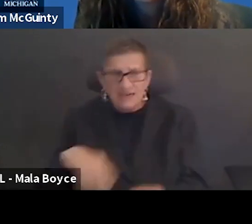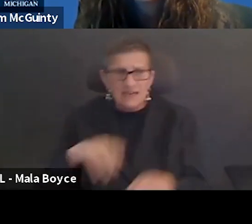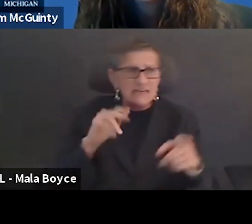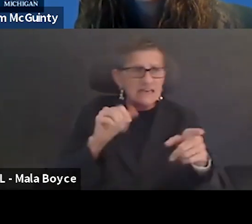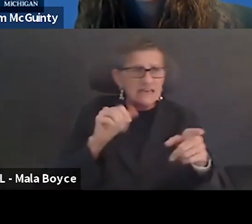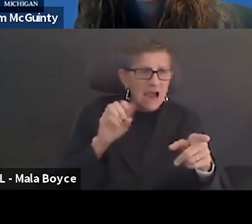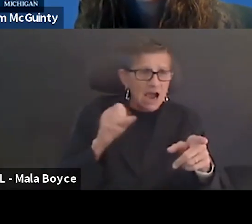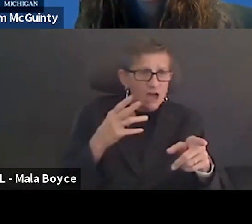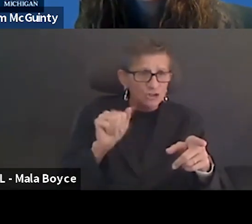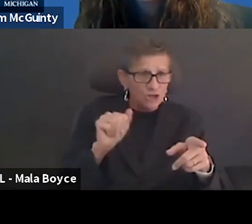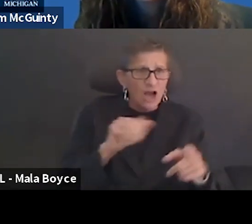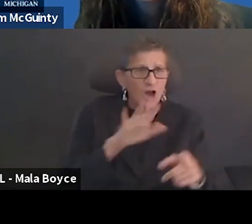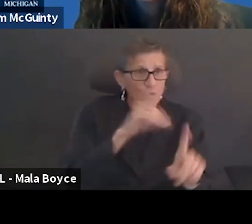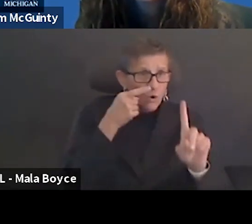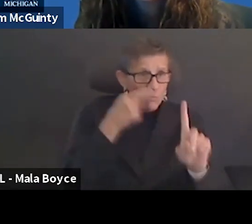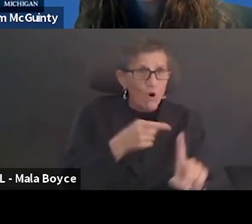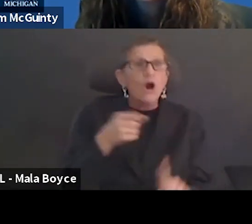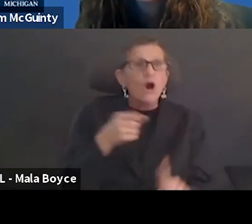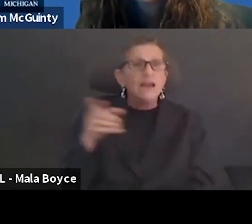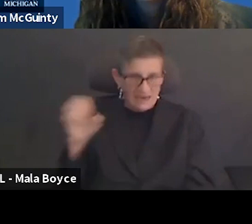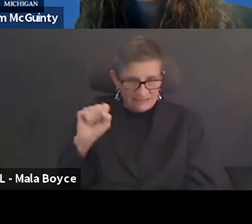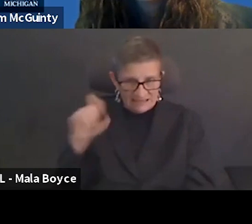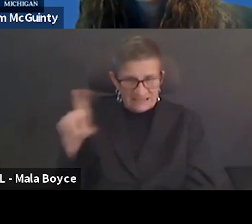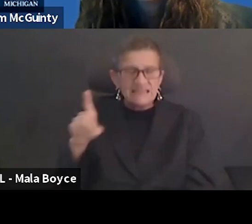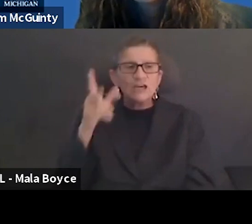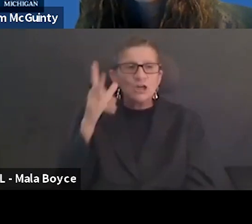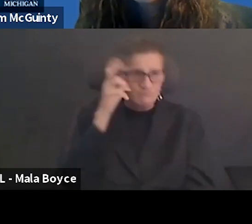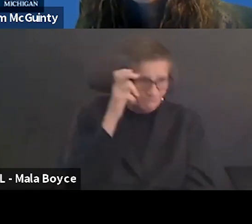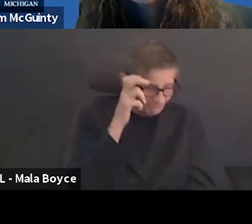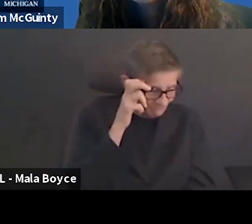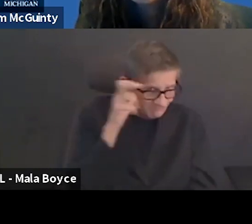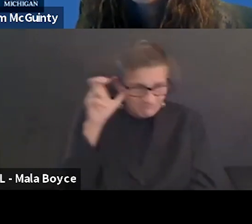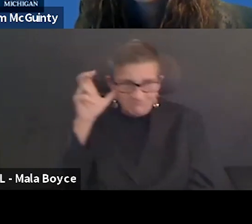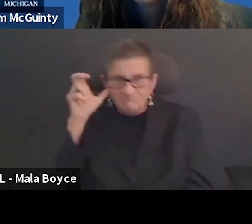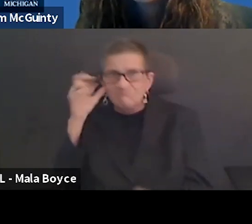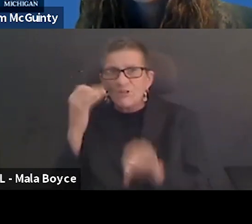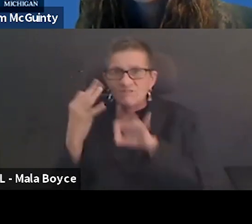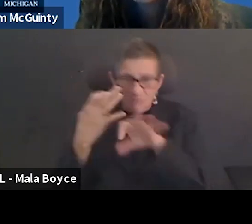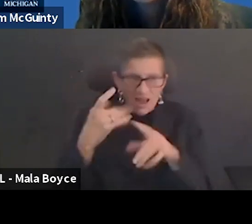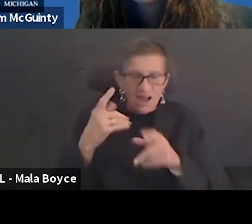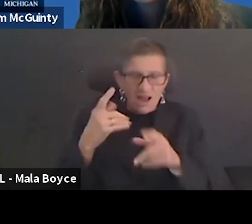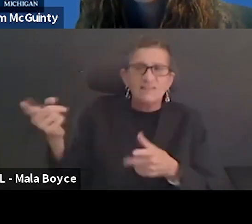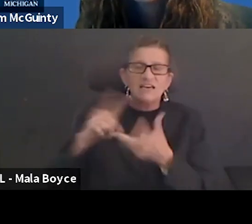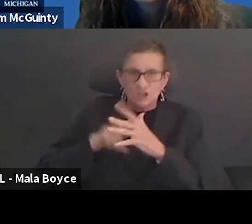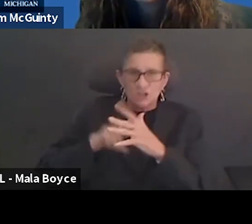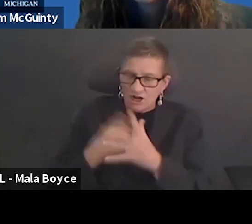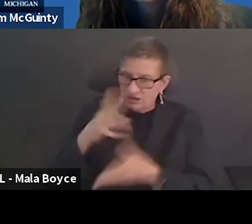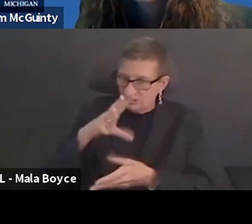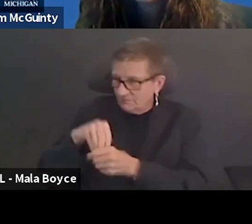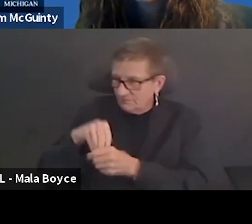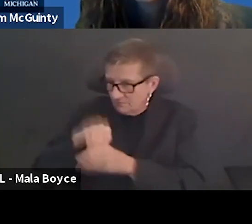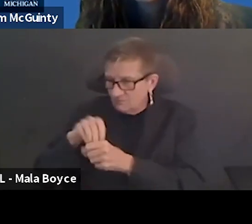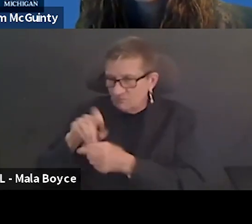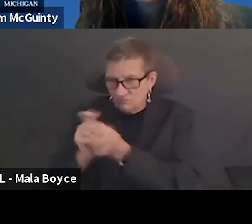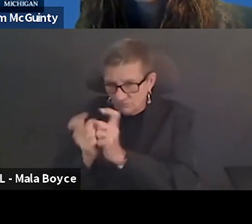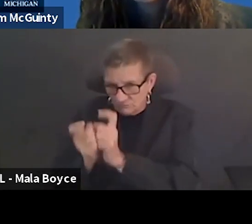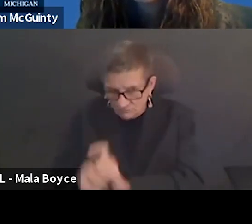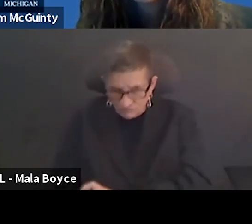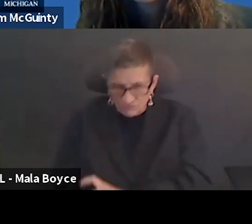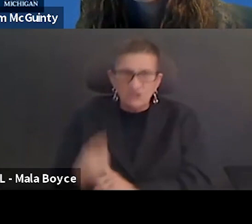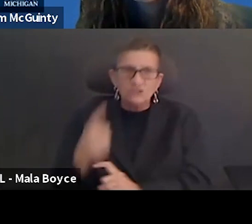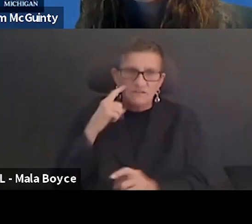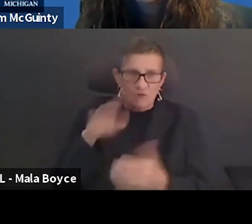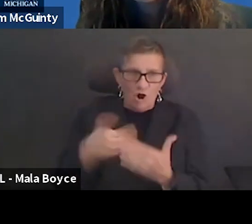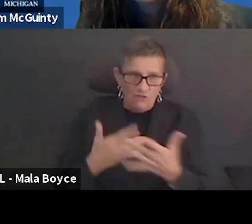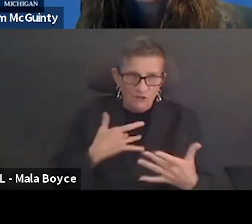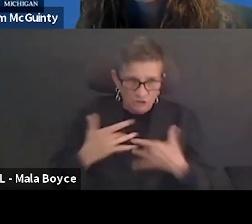that they've heard those, they've started to incorporate a lot of changes intended to address those concerns. So again, just